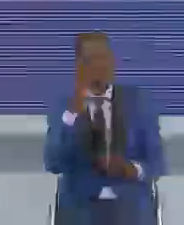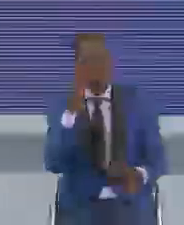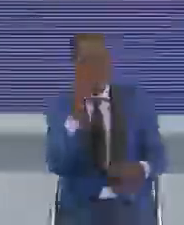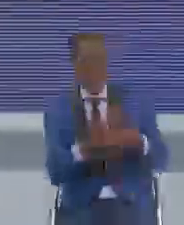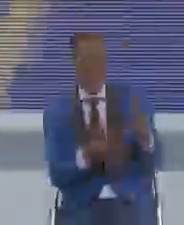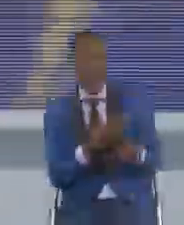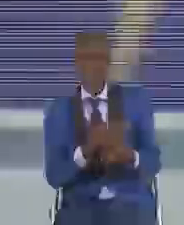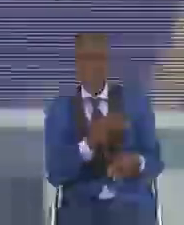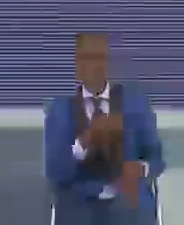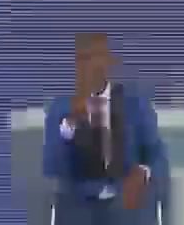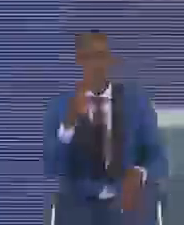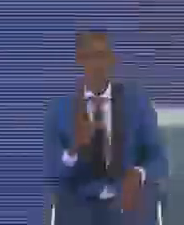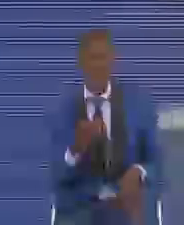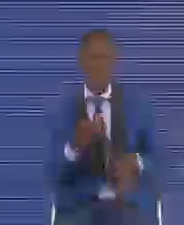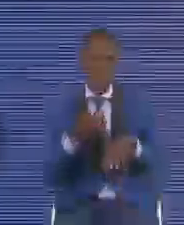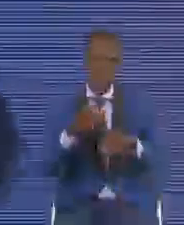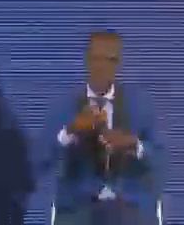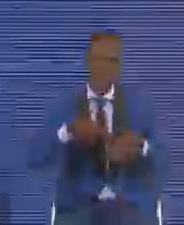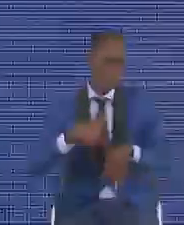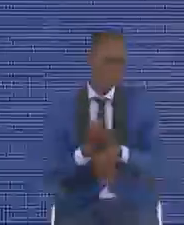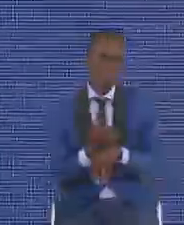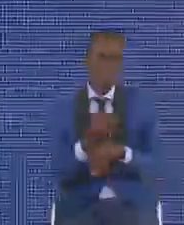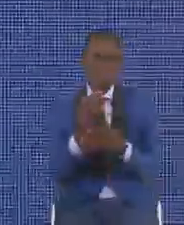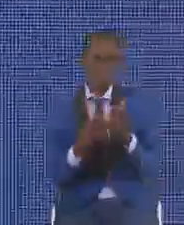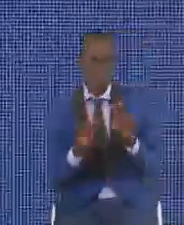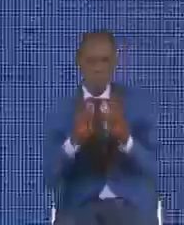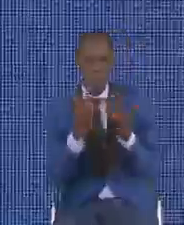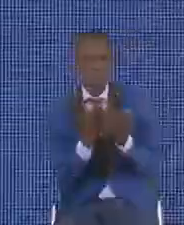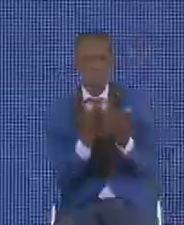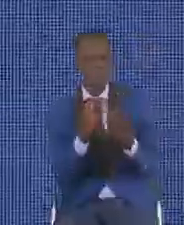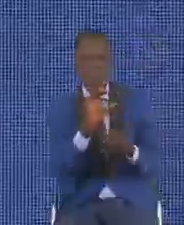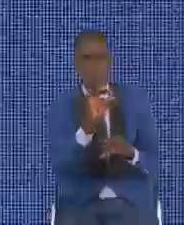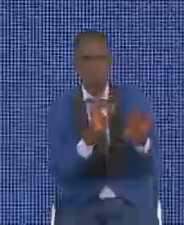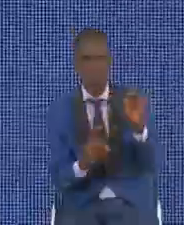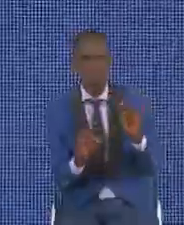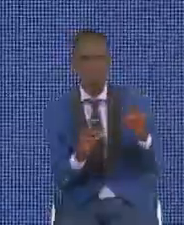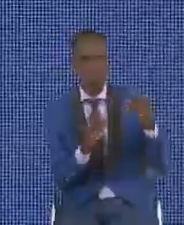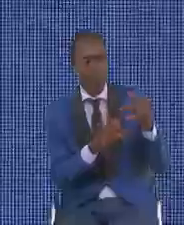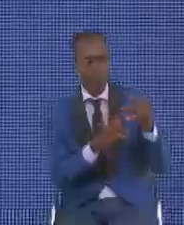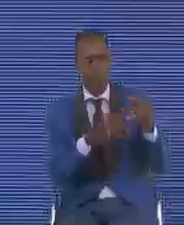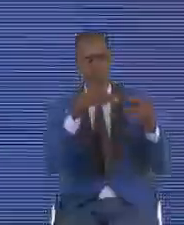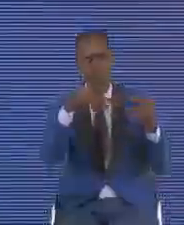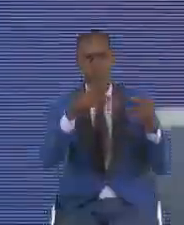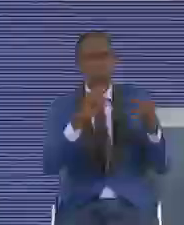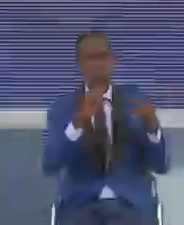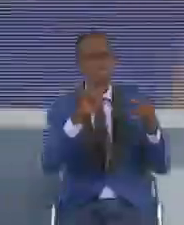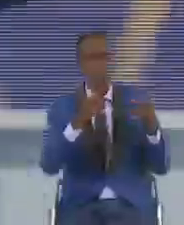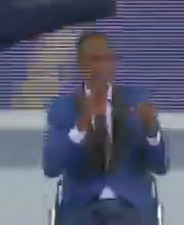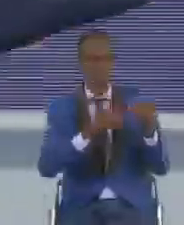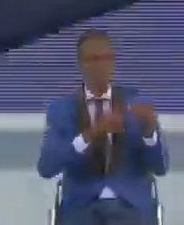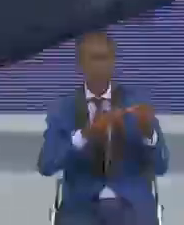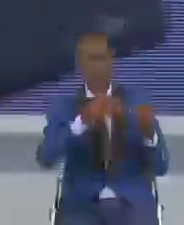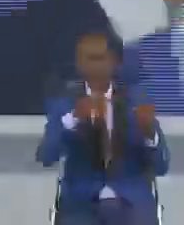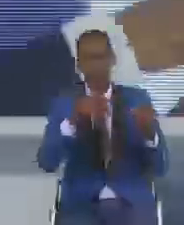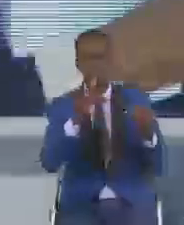a committee and he chooses Peter and he chooses James and he chooses another